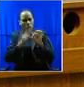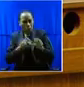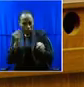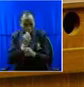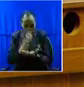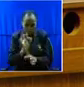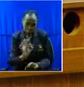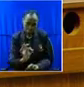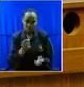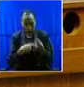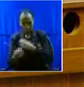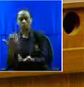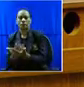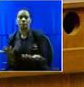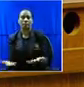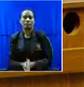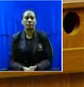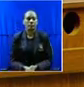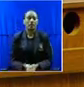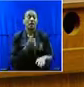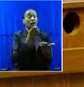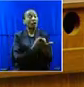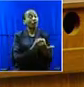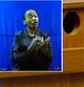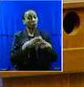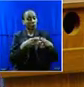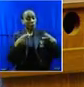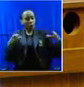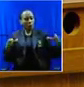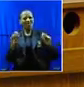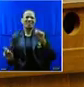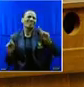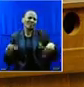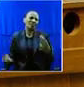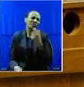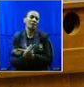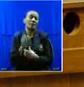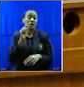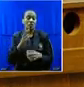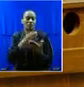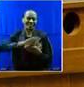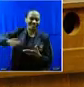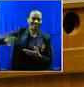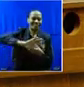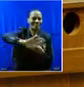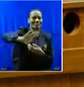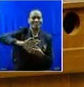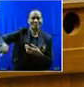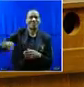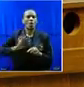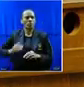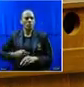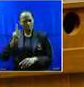assurance. Economic growth cannot be realized without the inclusion and the active participation of